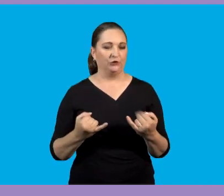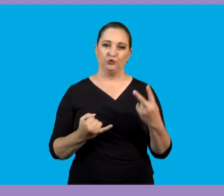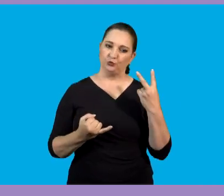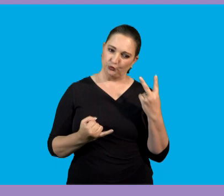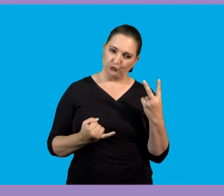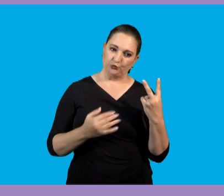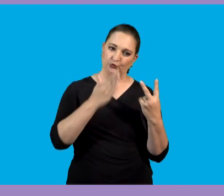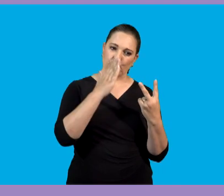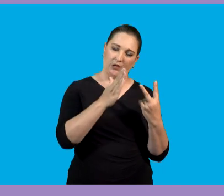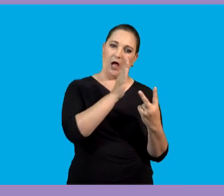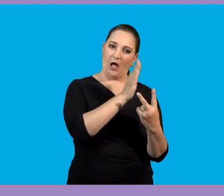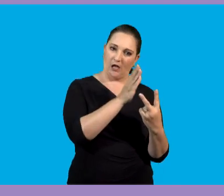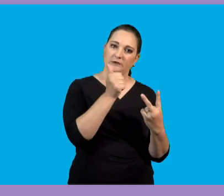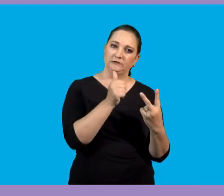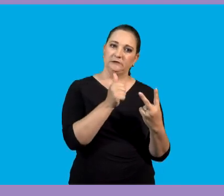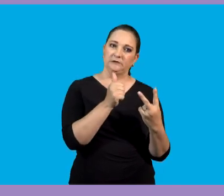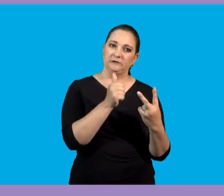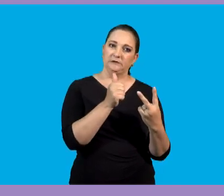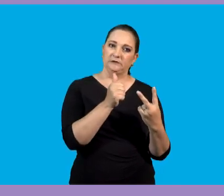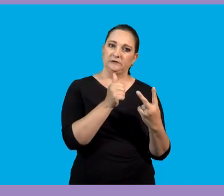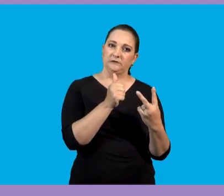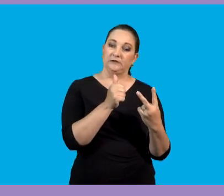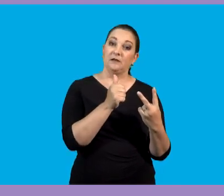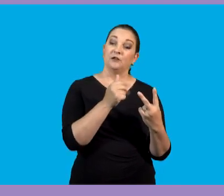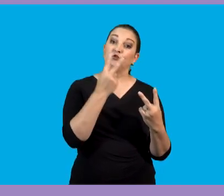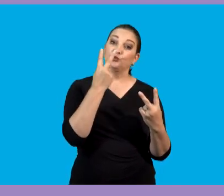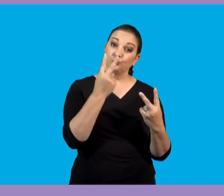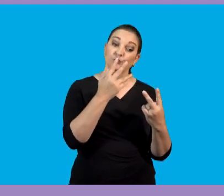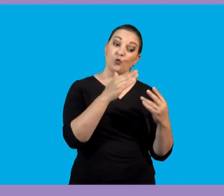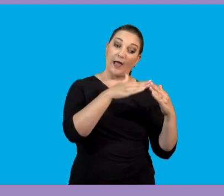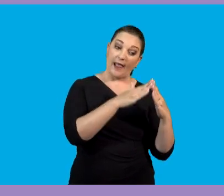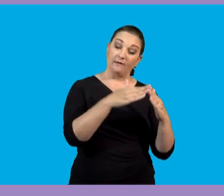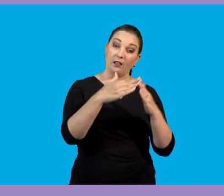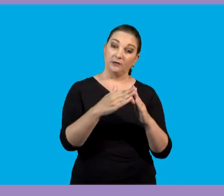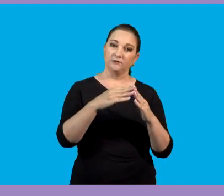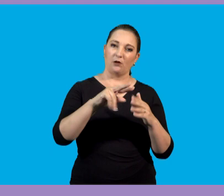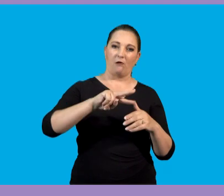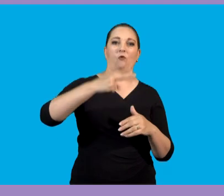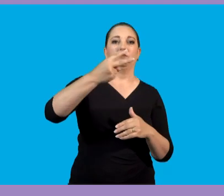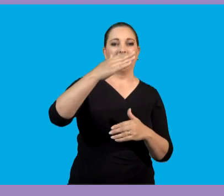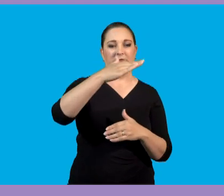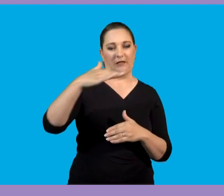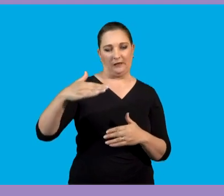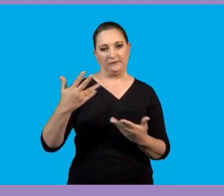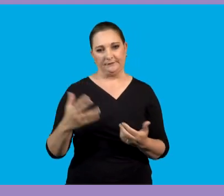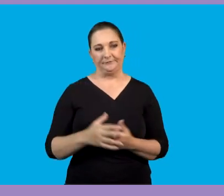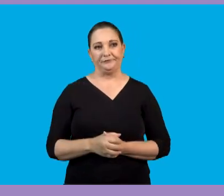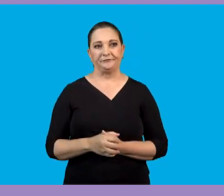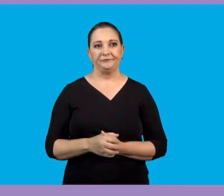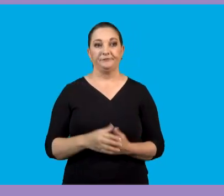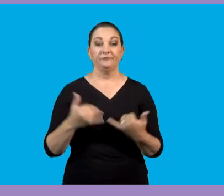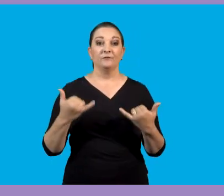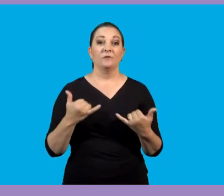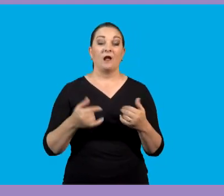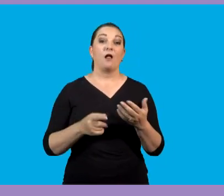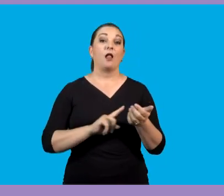still 2 sides and a corresponding, it is still 2 angles and a corresponding side. Let's